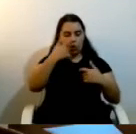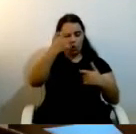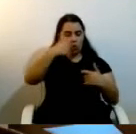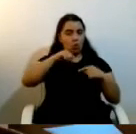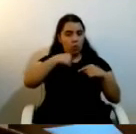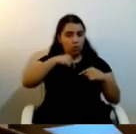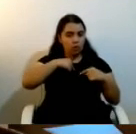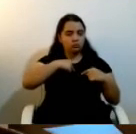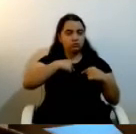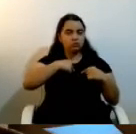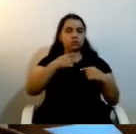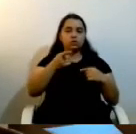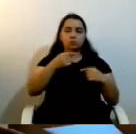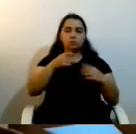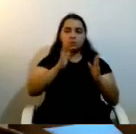competitive wages.